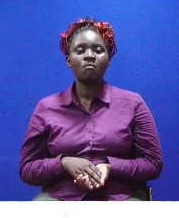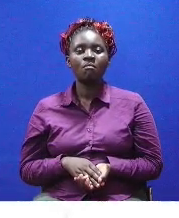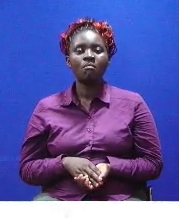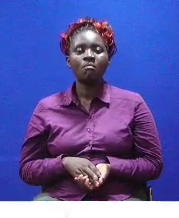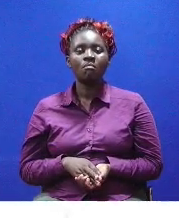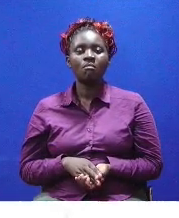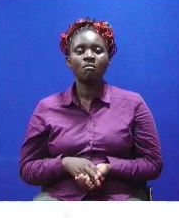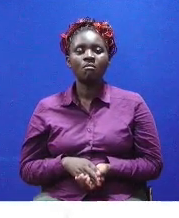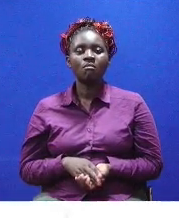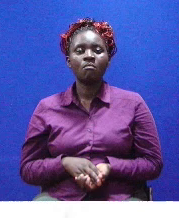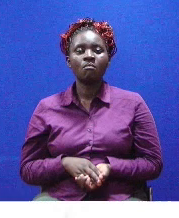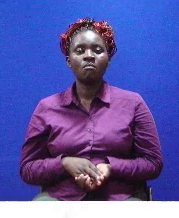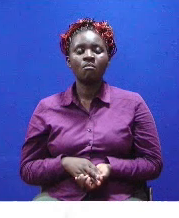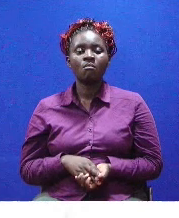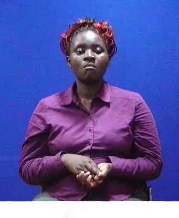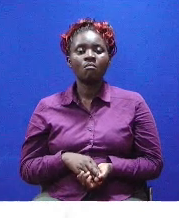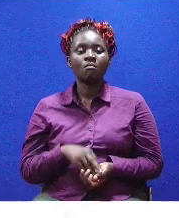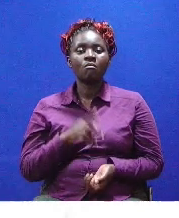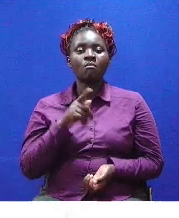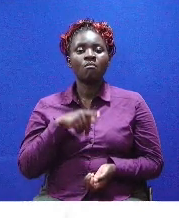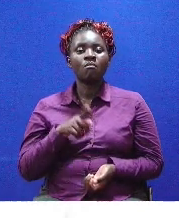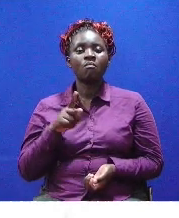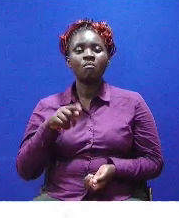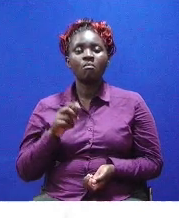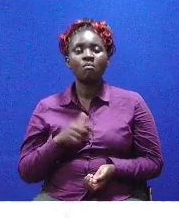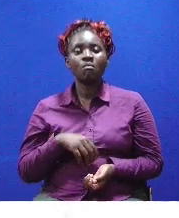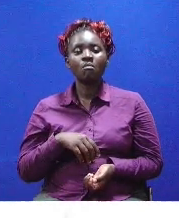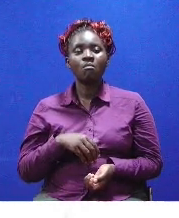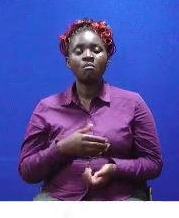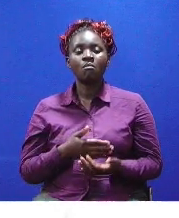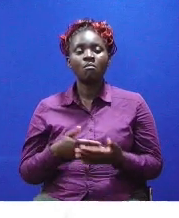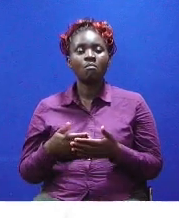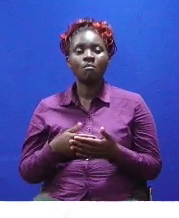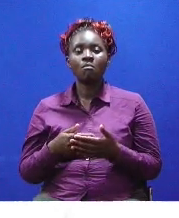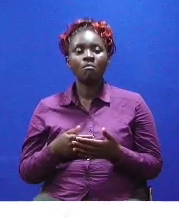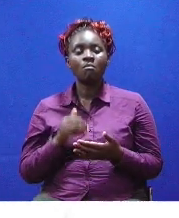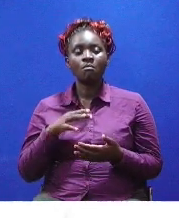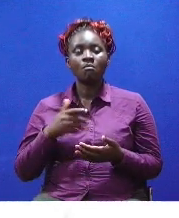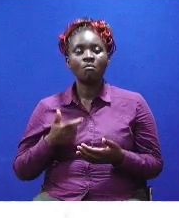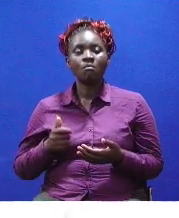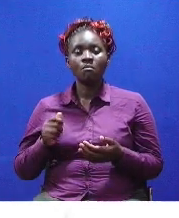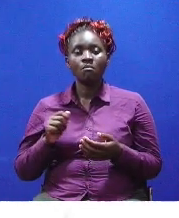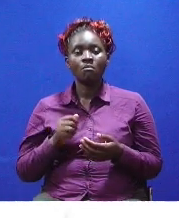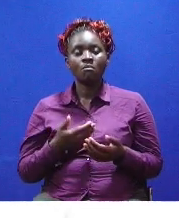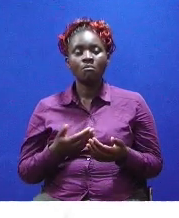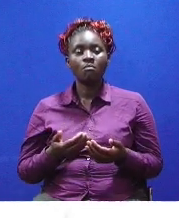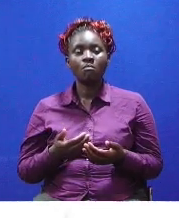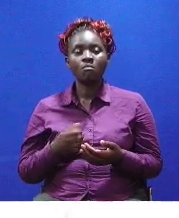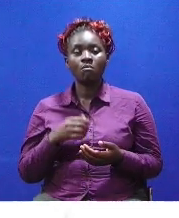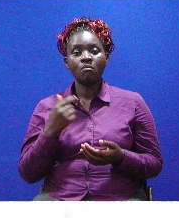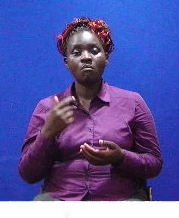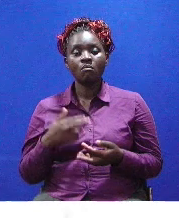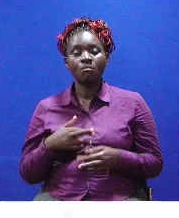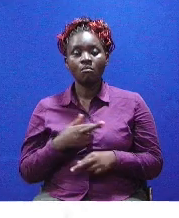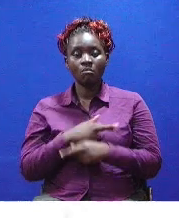uko na mtoto, uko na sister, maybe mdogo, ama relative, and if they get